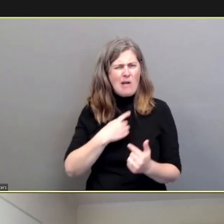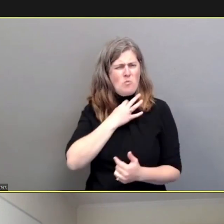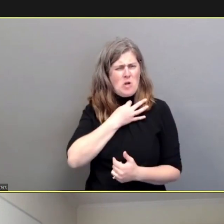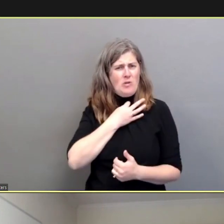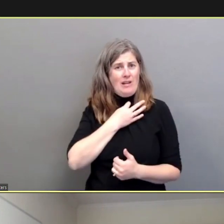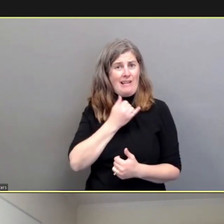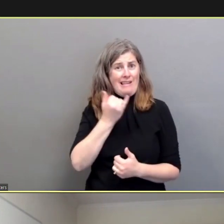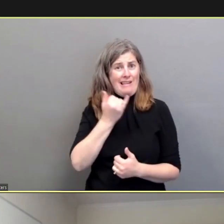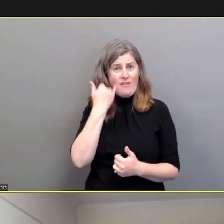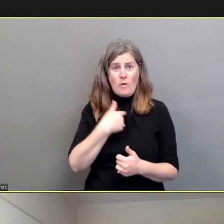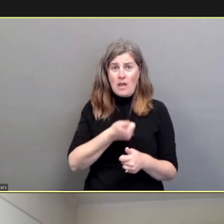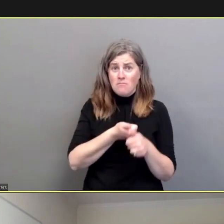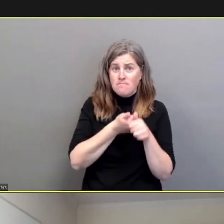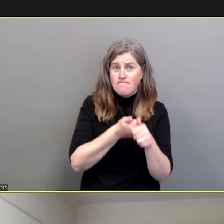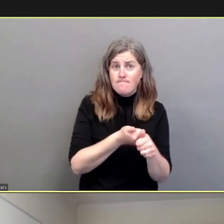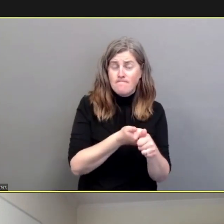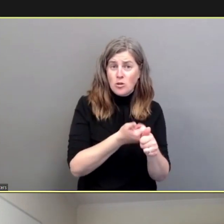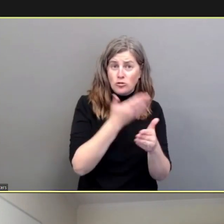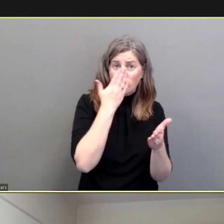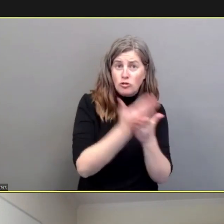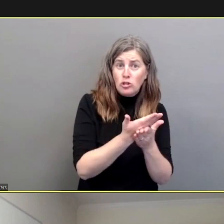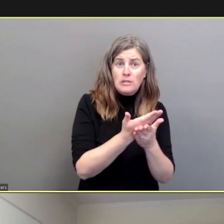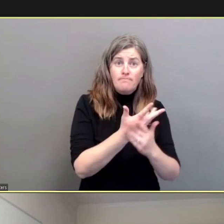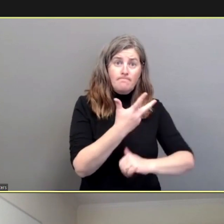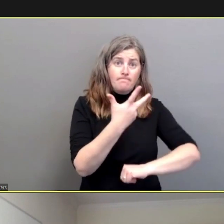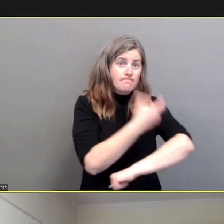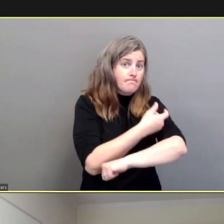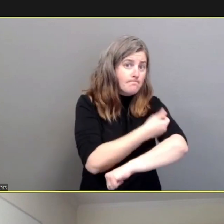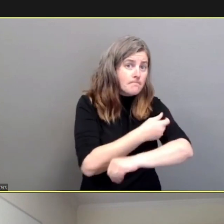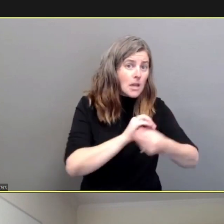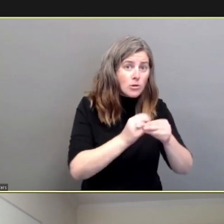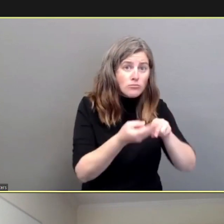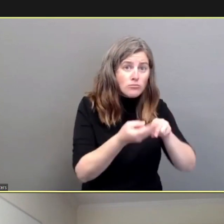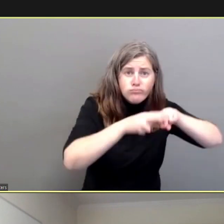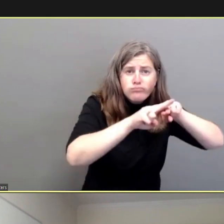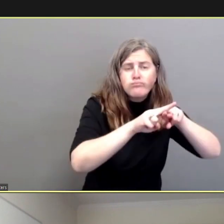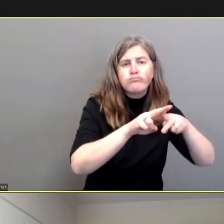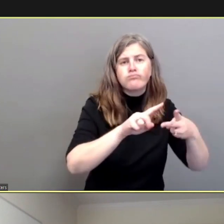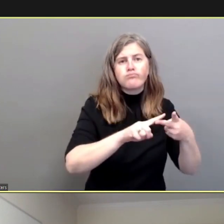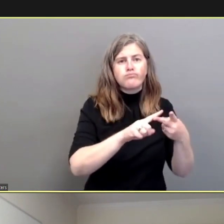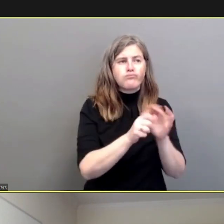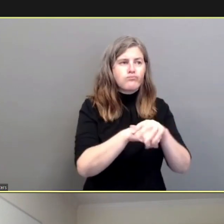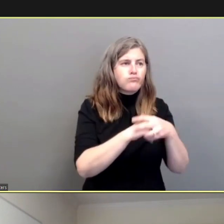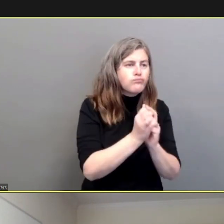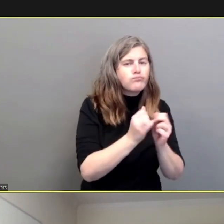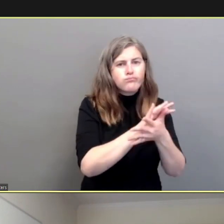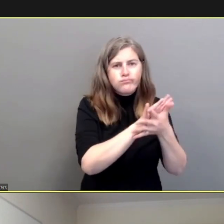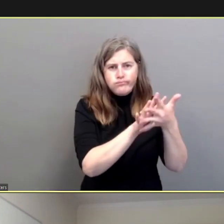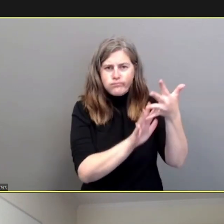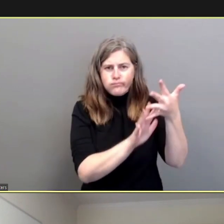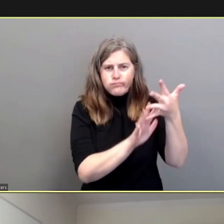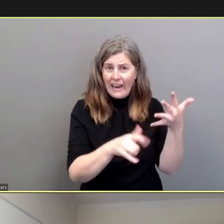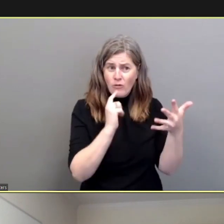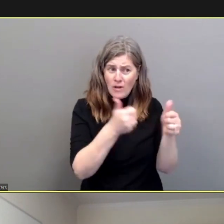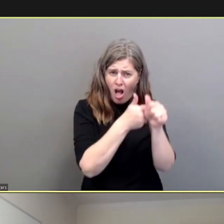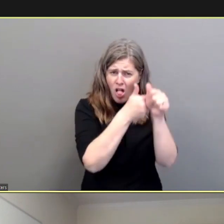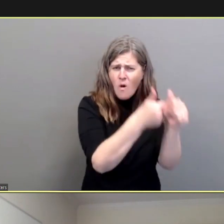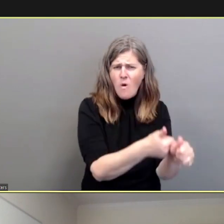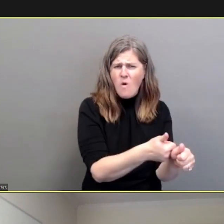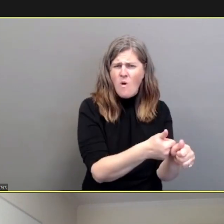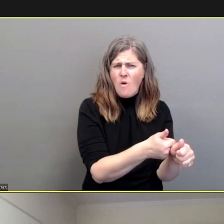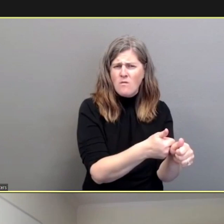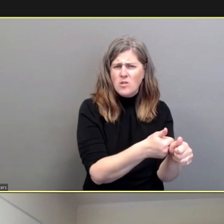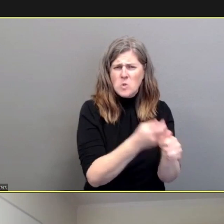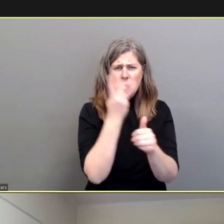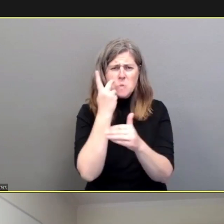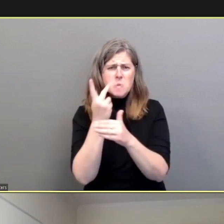keep up the good work, vaccinations and doing everything that we need to do, what do you think